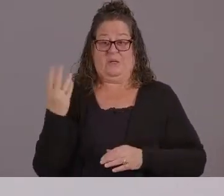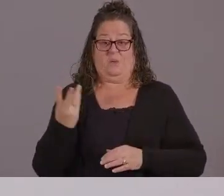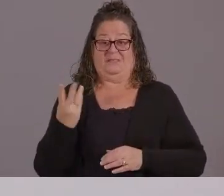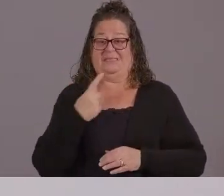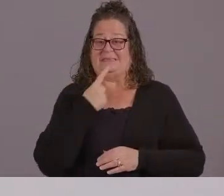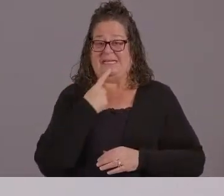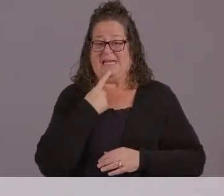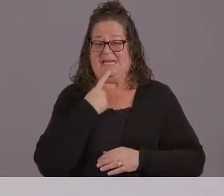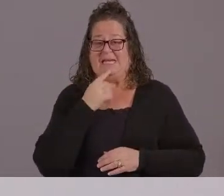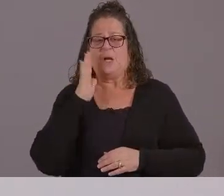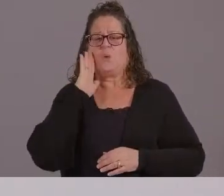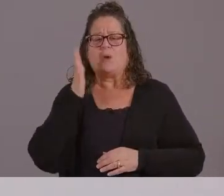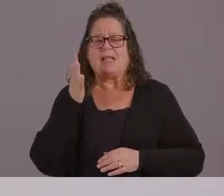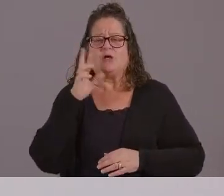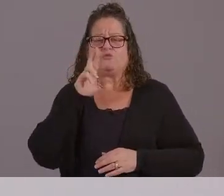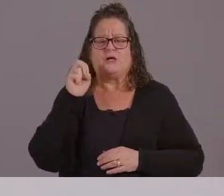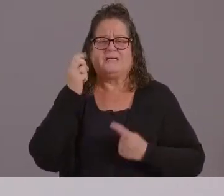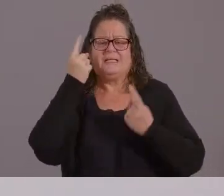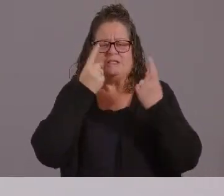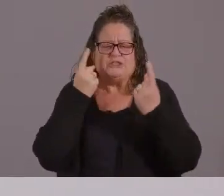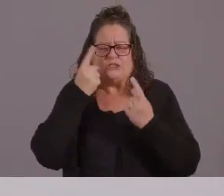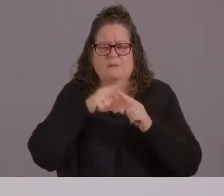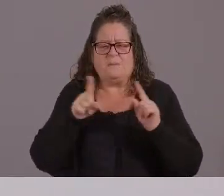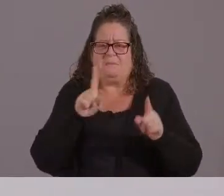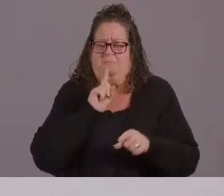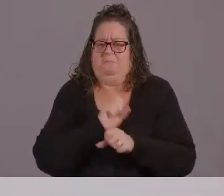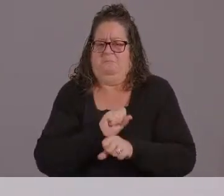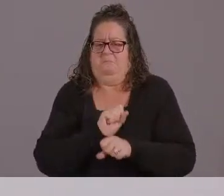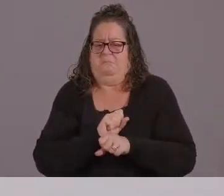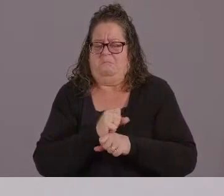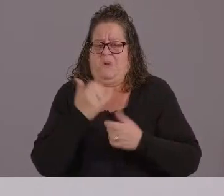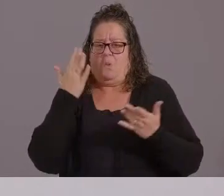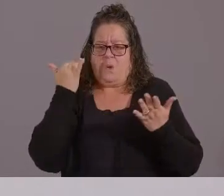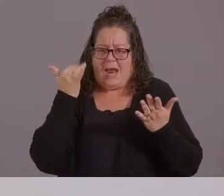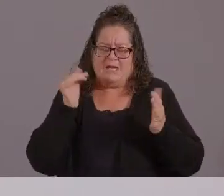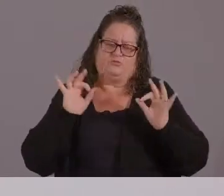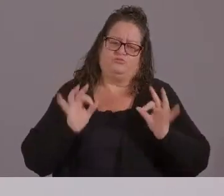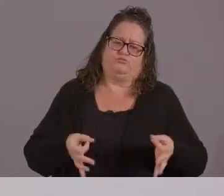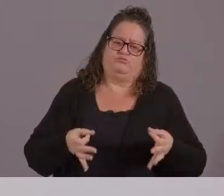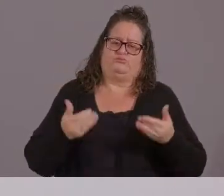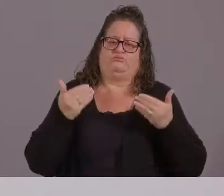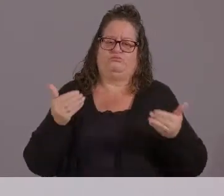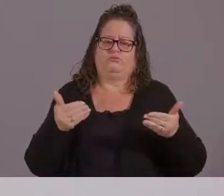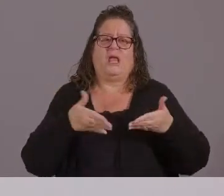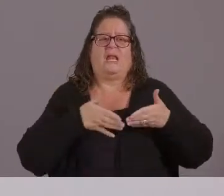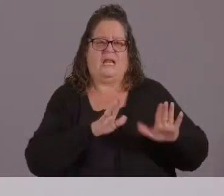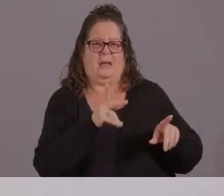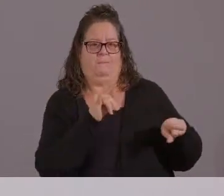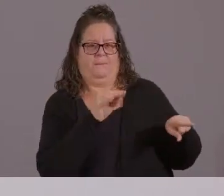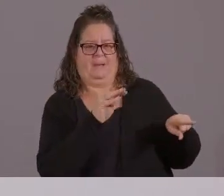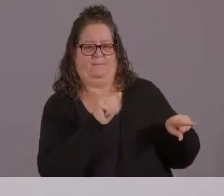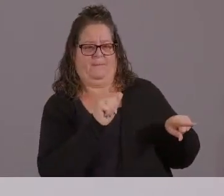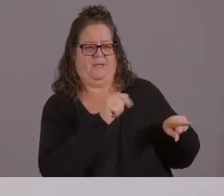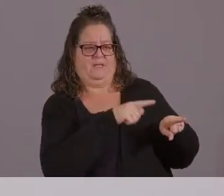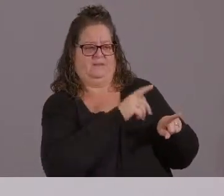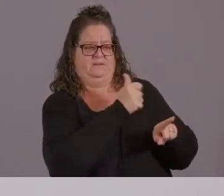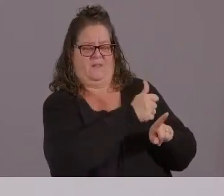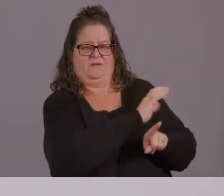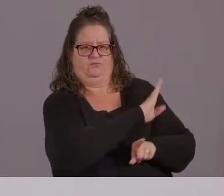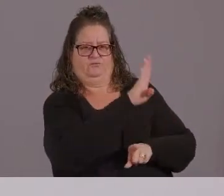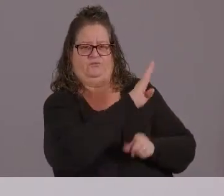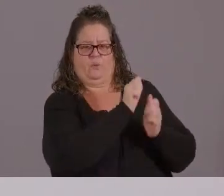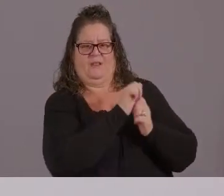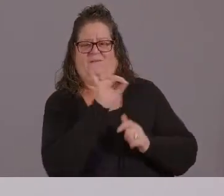it that made you all reconsider and now allowing the county to work independently with FEMA to come in